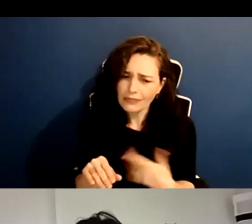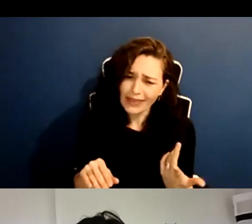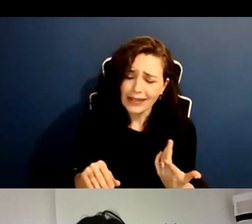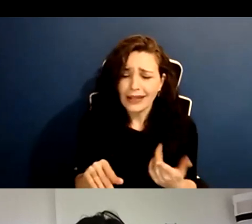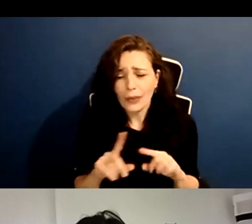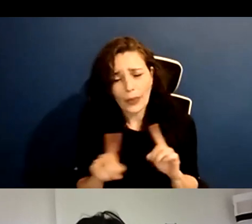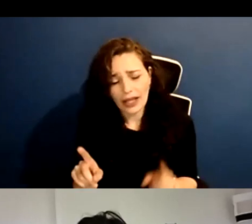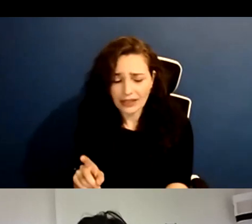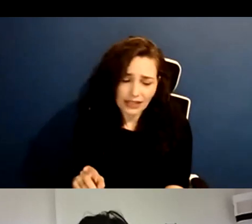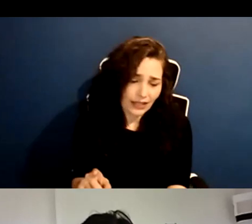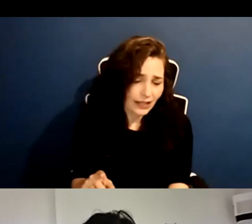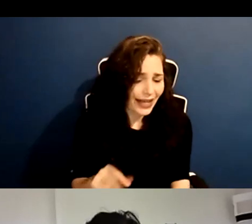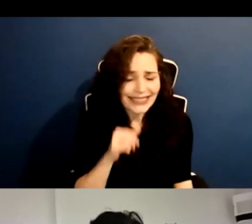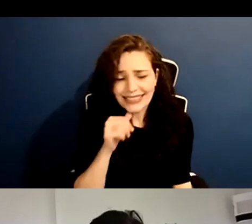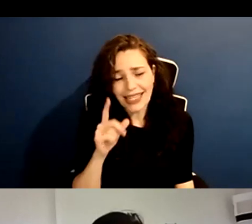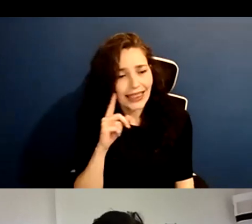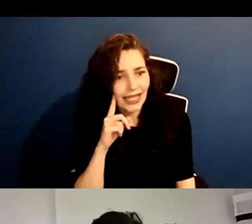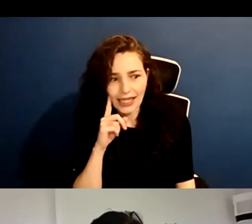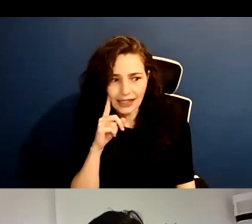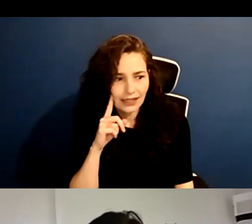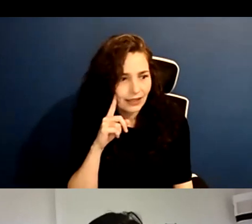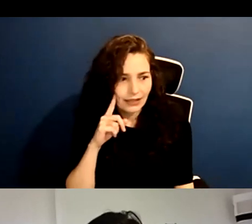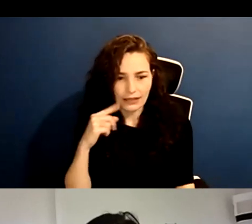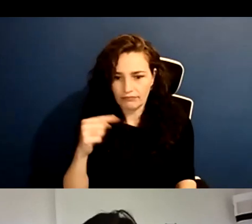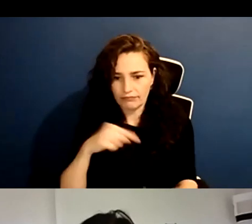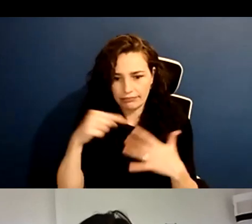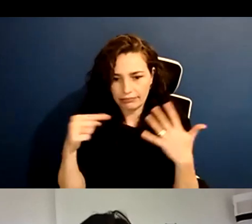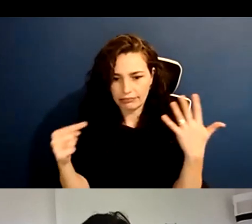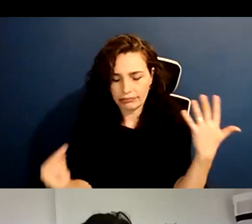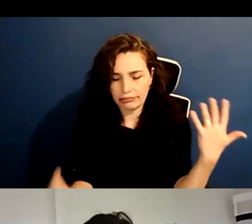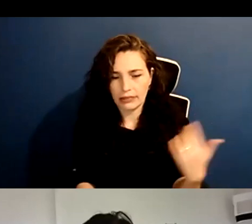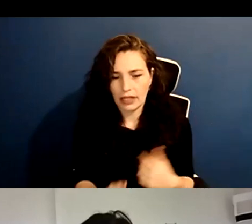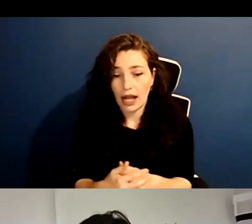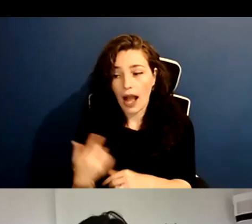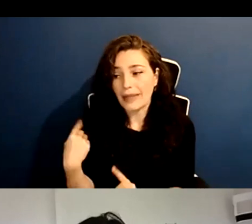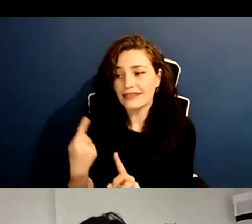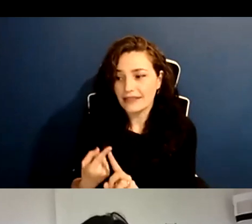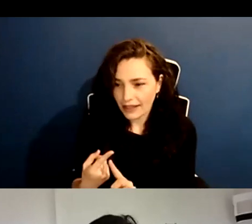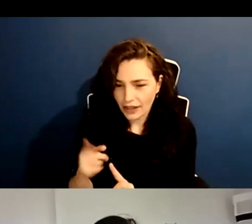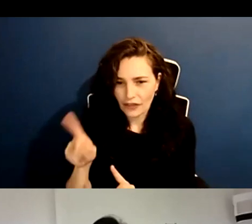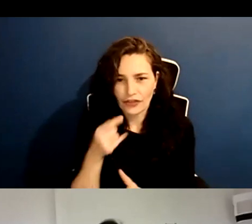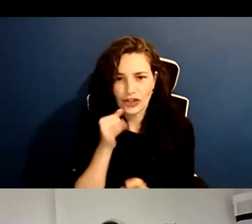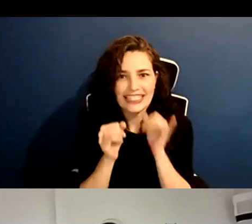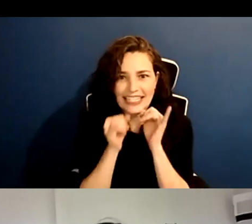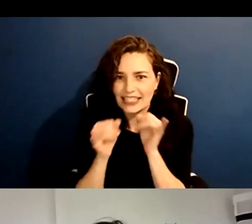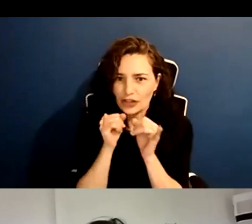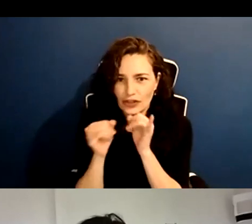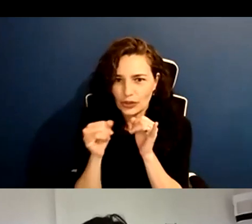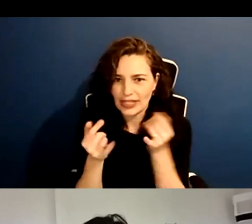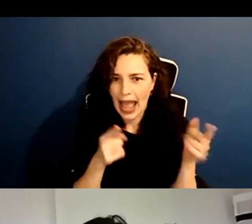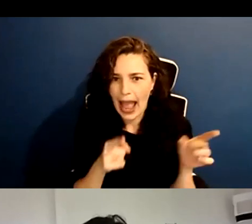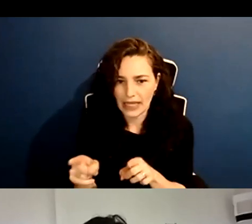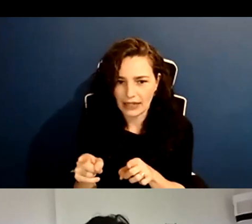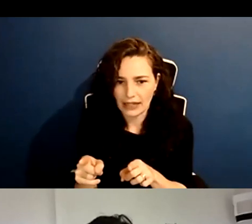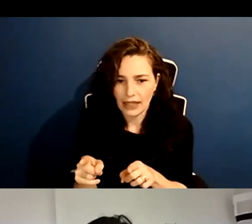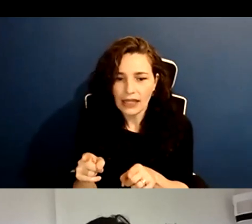But I didn't really think beyond that until we got our first interviews, which, as Zippy said, were just so, they were